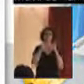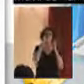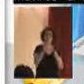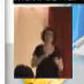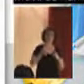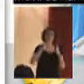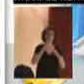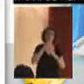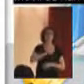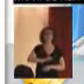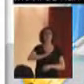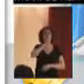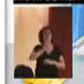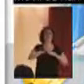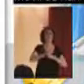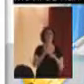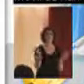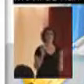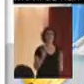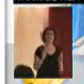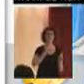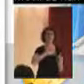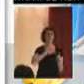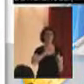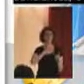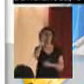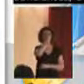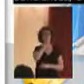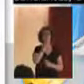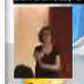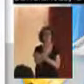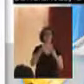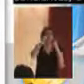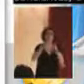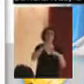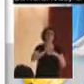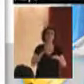bigger problem that the consortium is trying to solve, that the